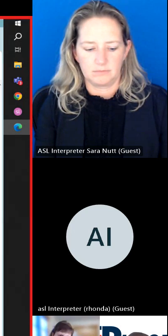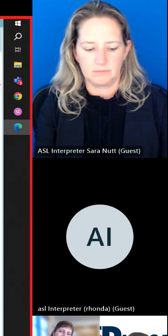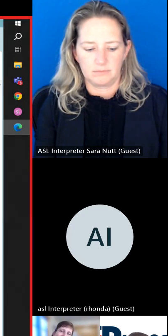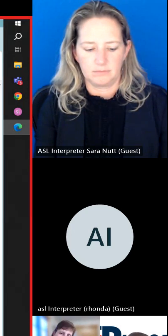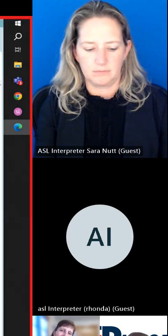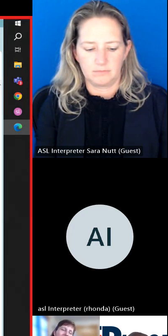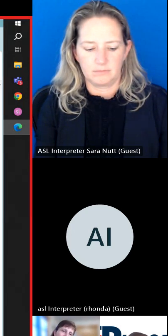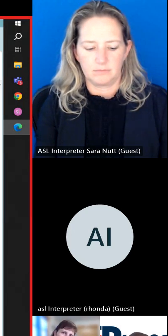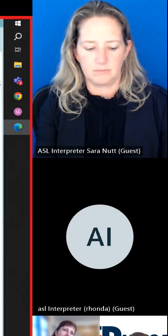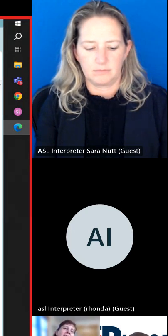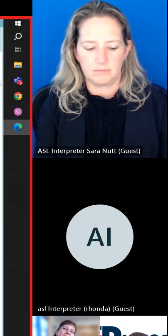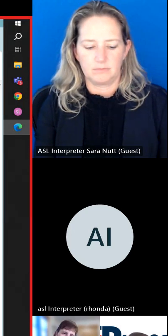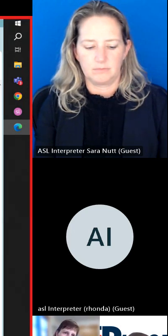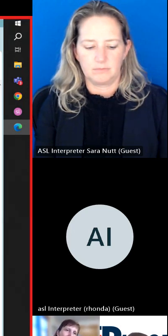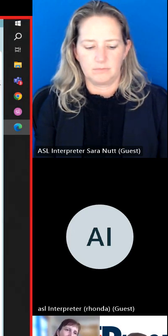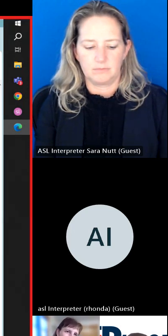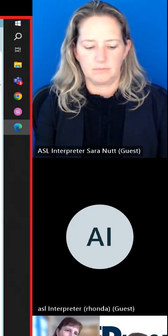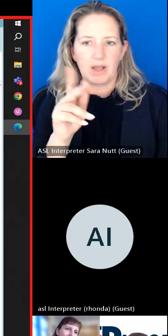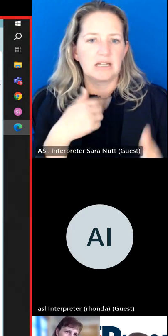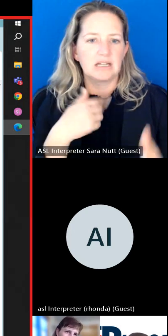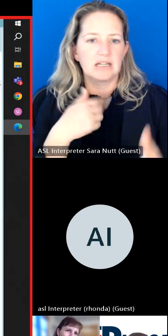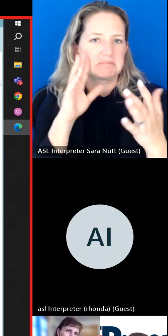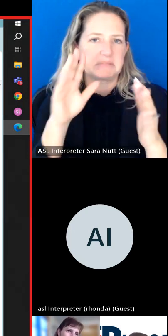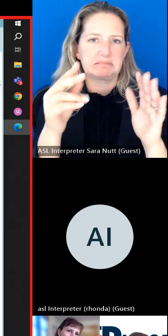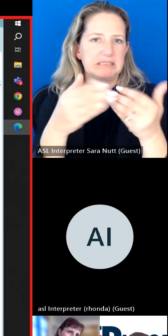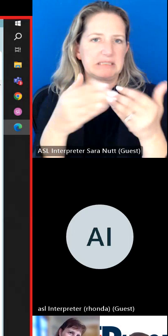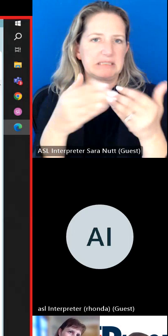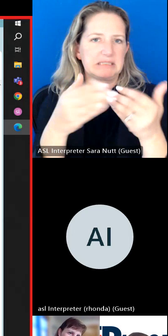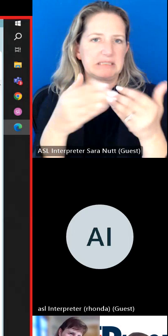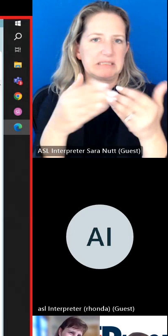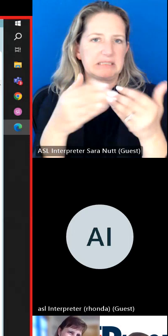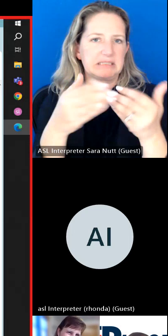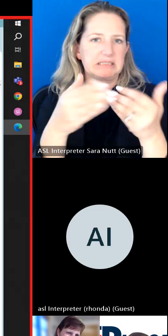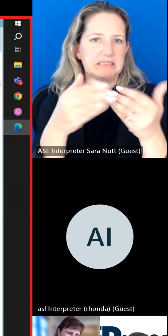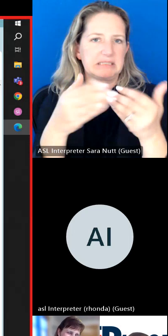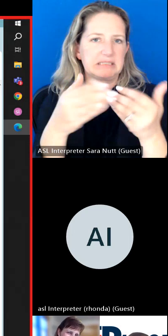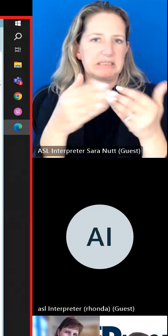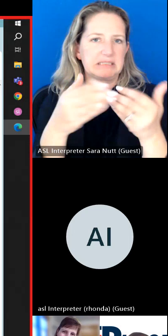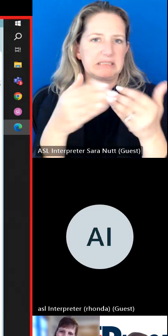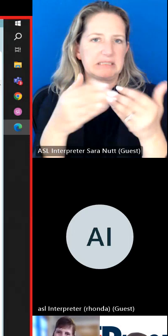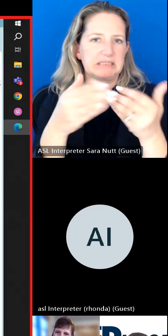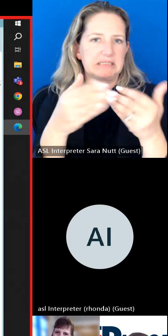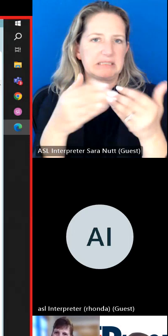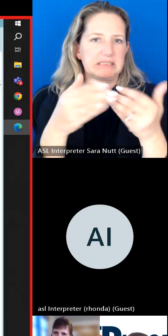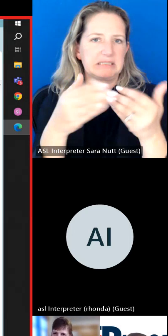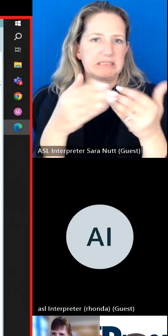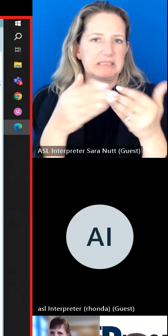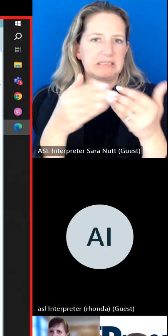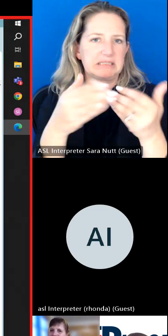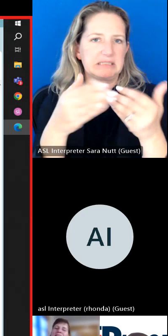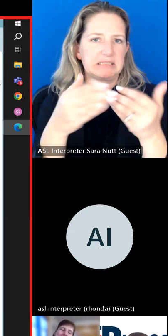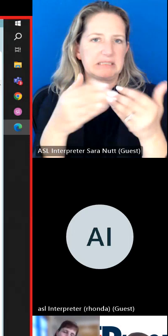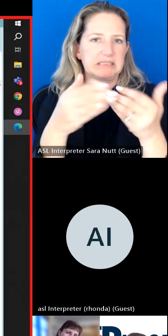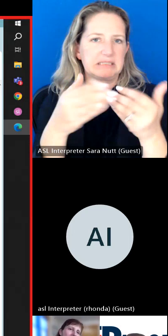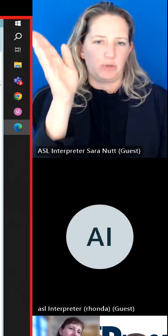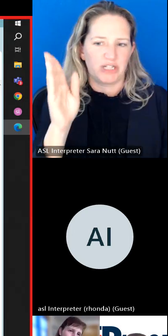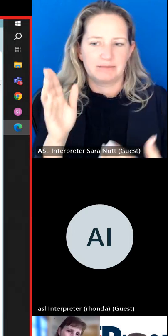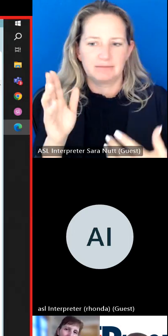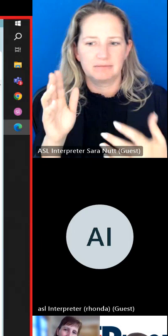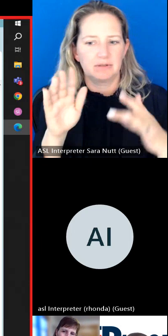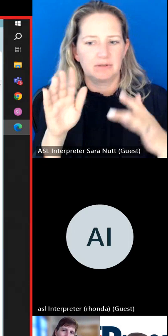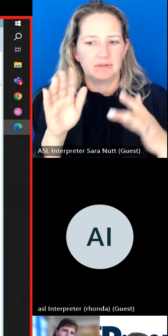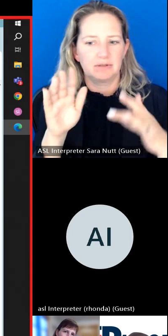you need to do is look at the table right next to it. If you go to the right side, you'll see the presentation, and then you'll see recording.